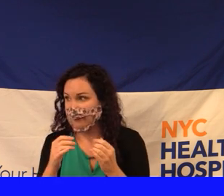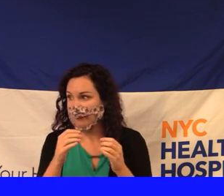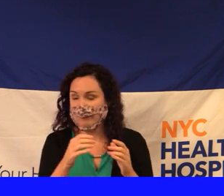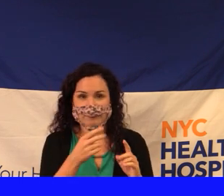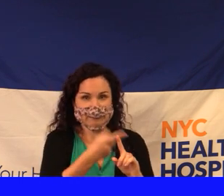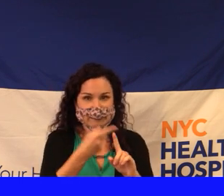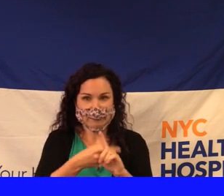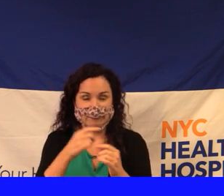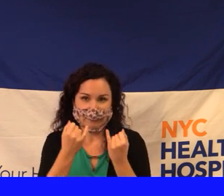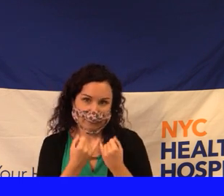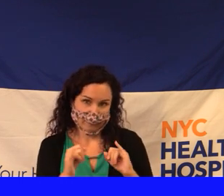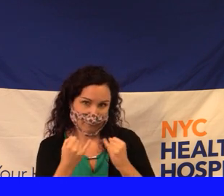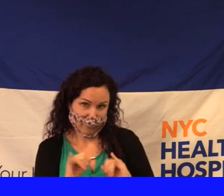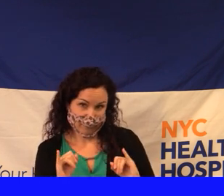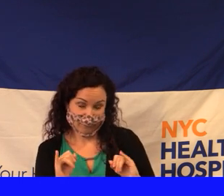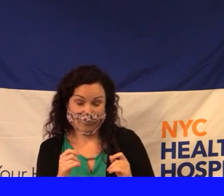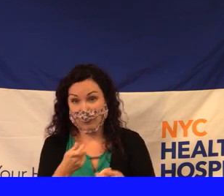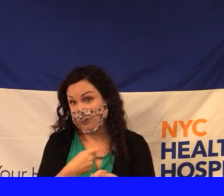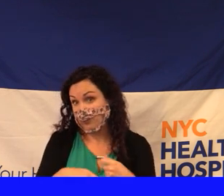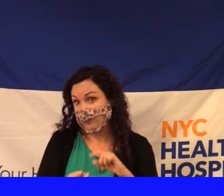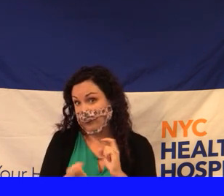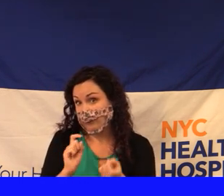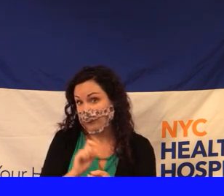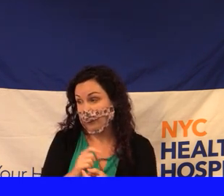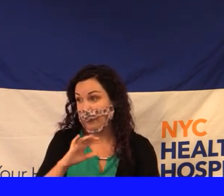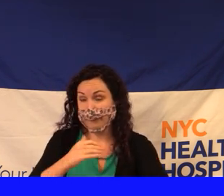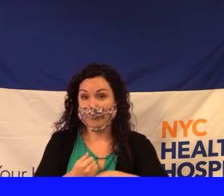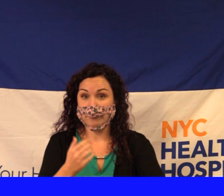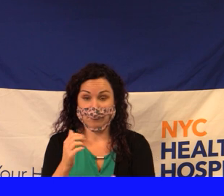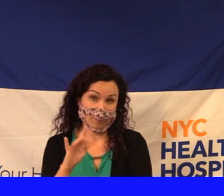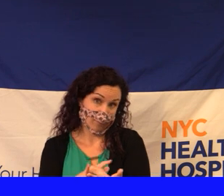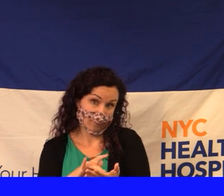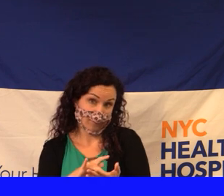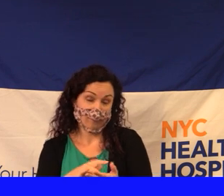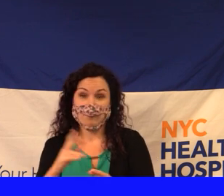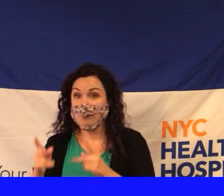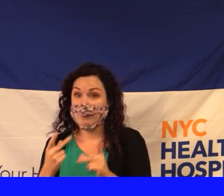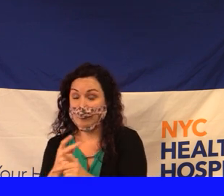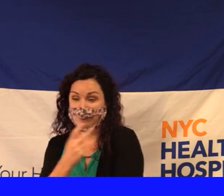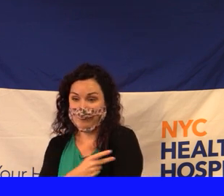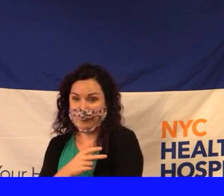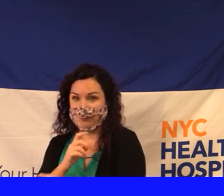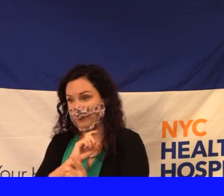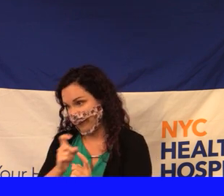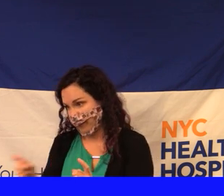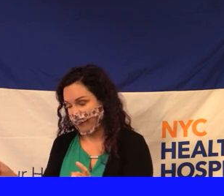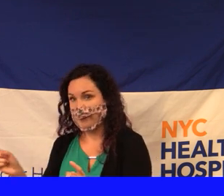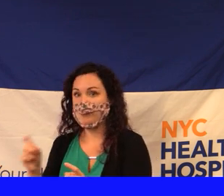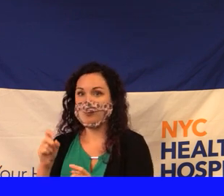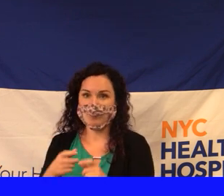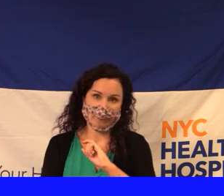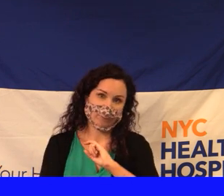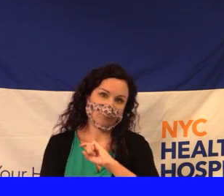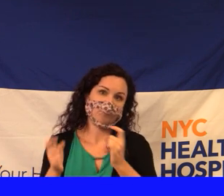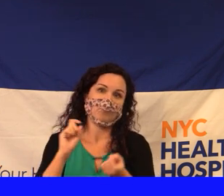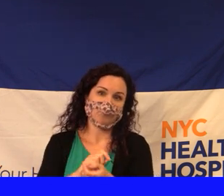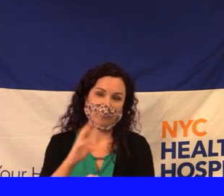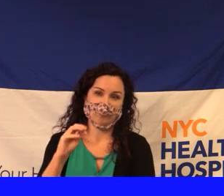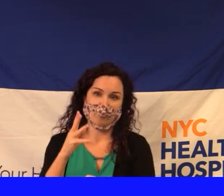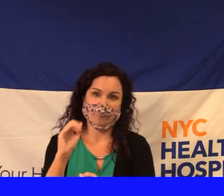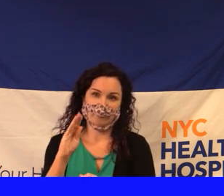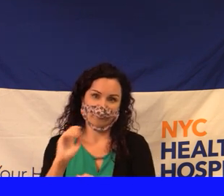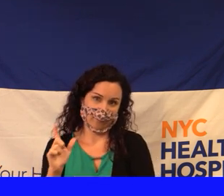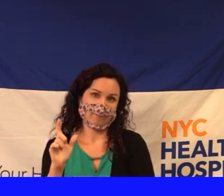independently, because as you change the configuration based upon the drug and the types of patients that you're serving in that area, you need to change the